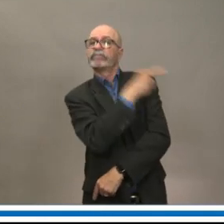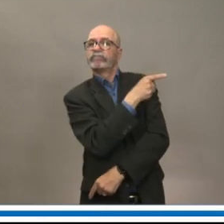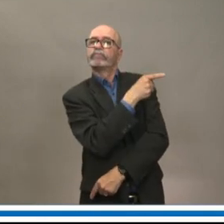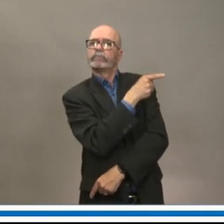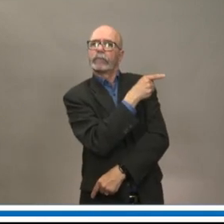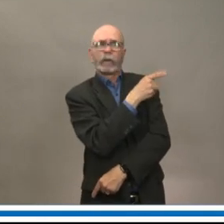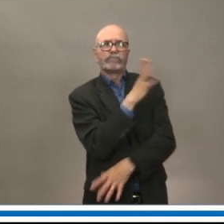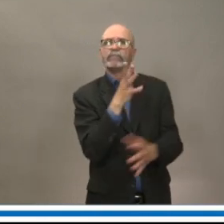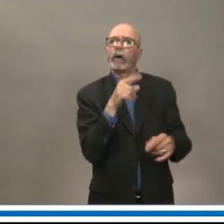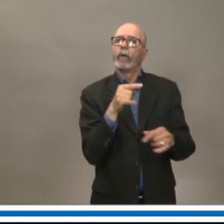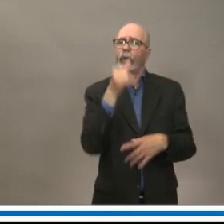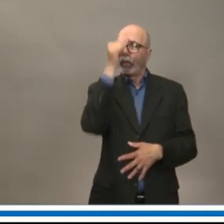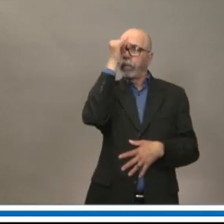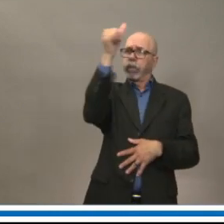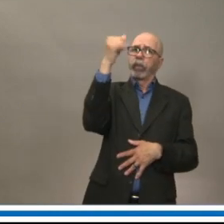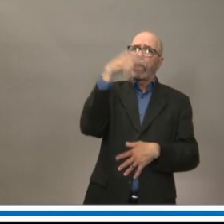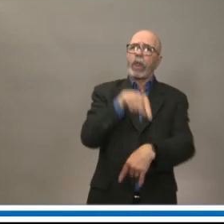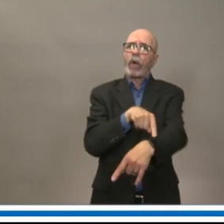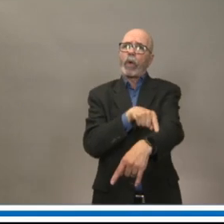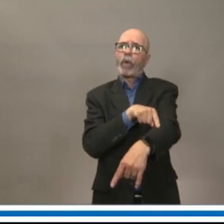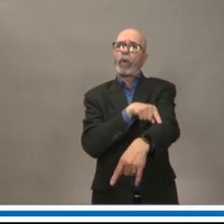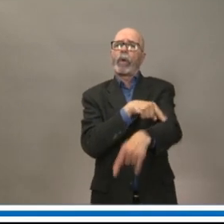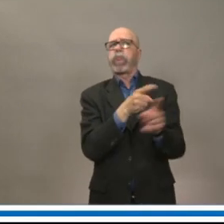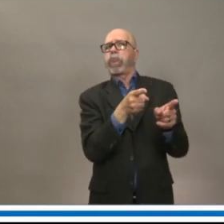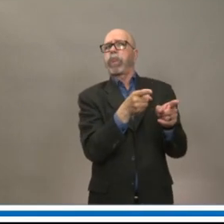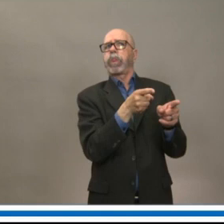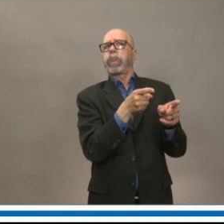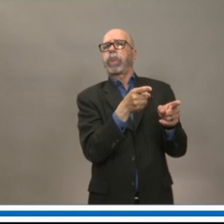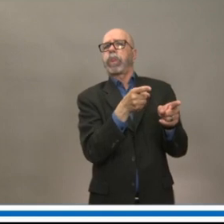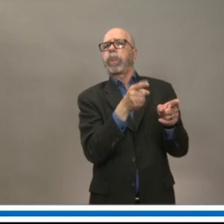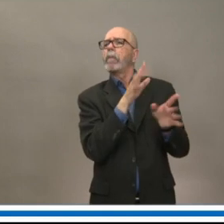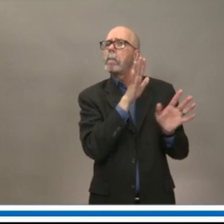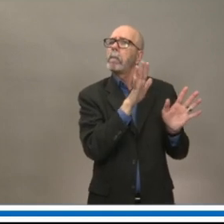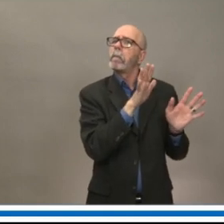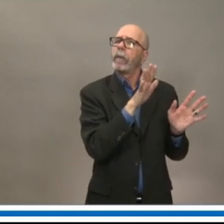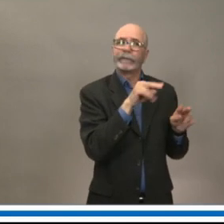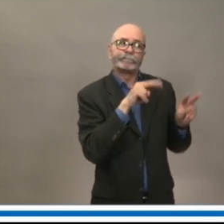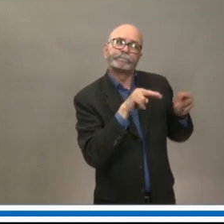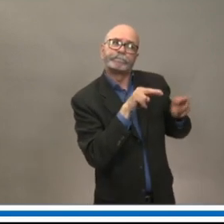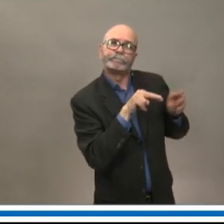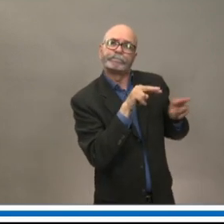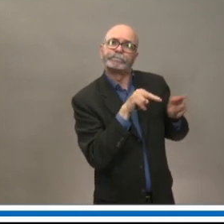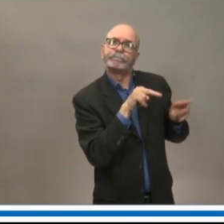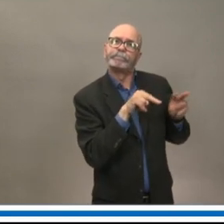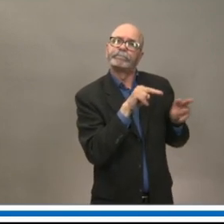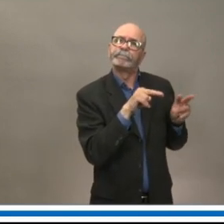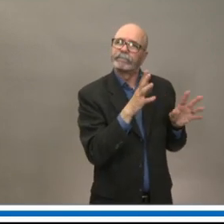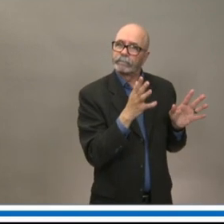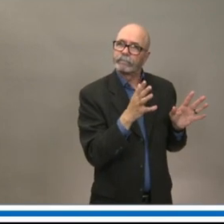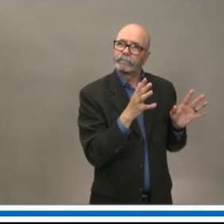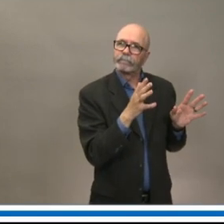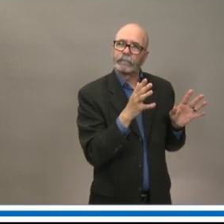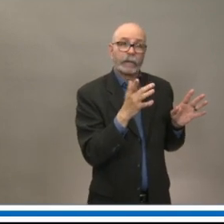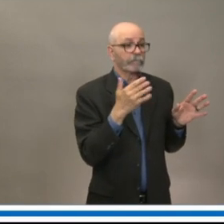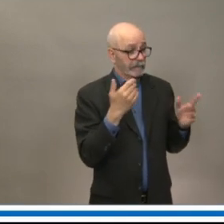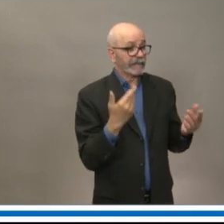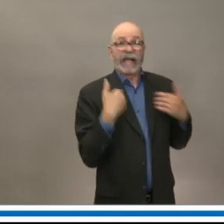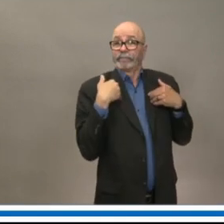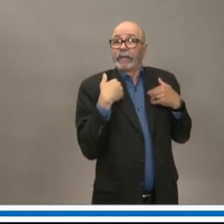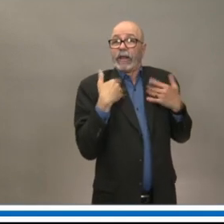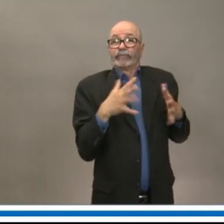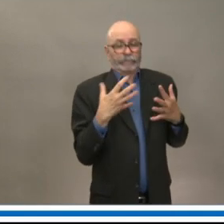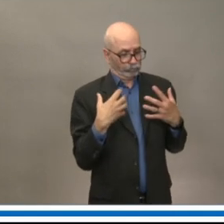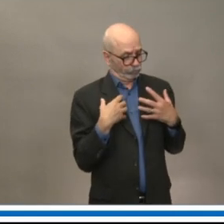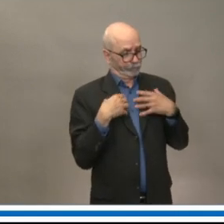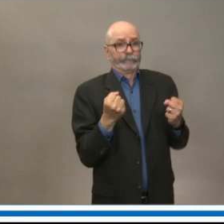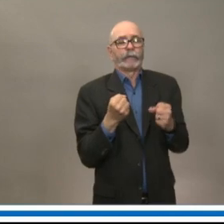now. We're not getting ongoing new admissions, and the fact that we have recovery, we expect to see recovery.